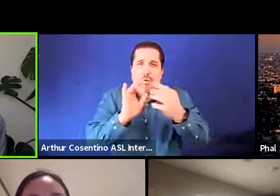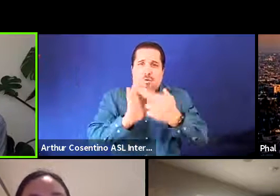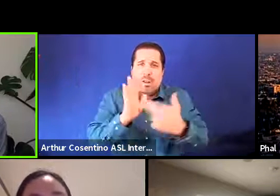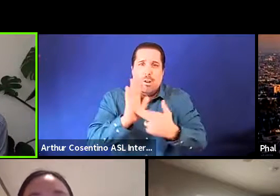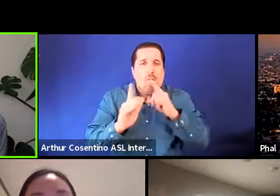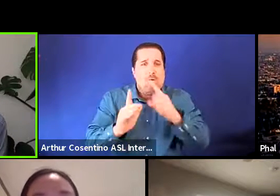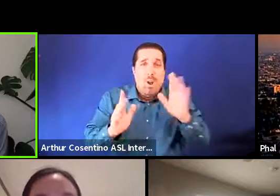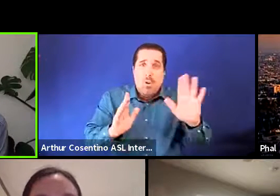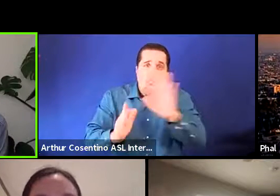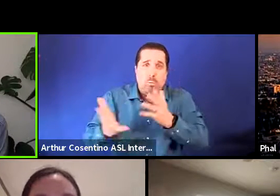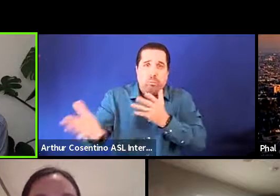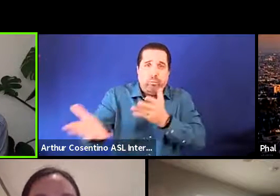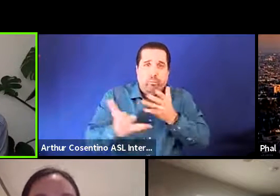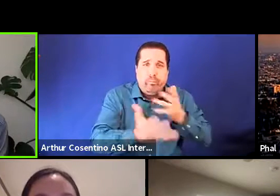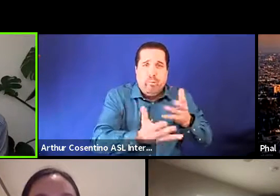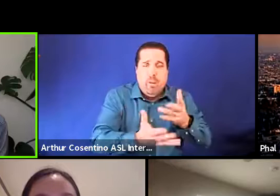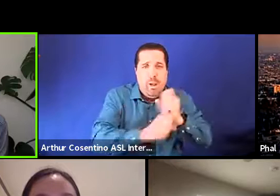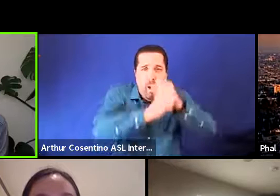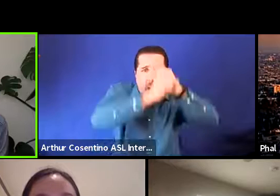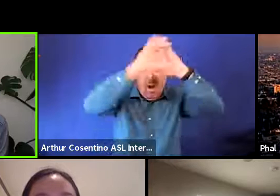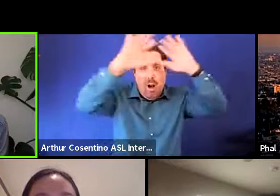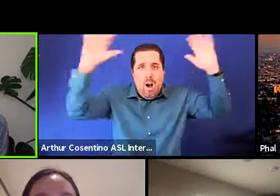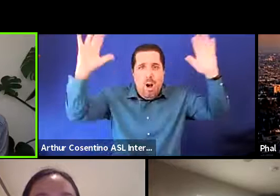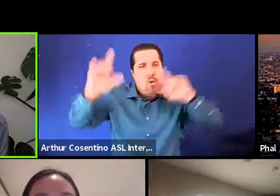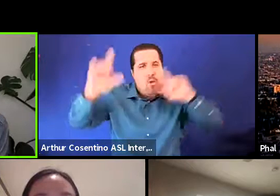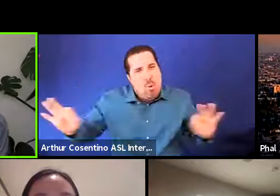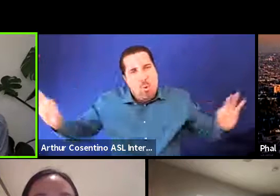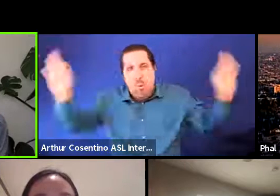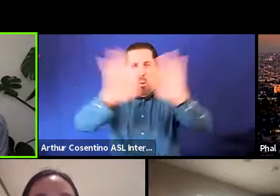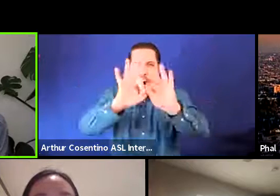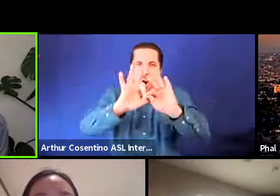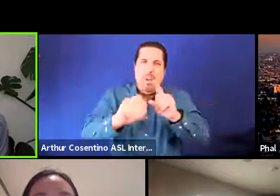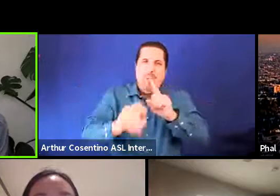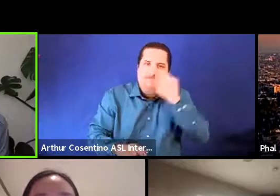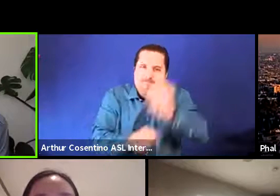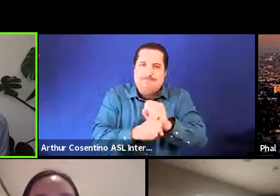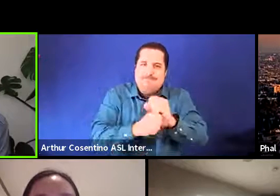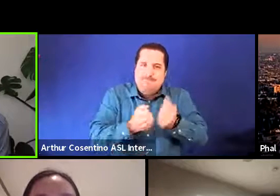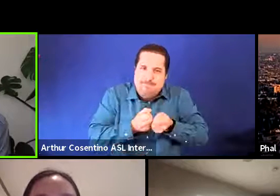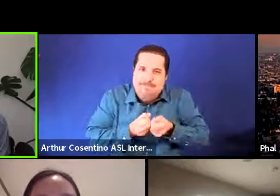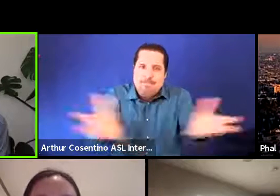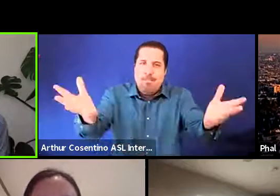conversation and this imagination a collective reality. Goodbye, everybody.